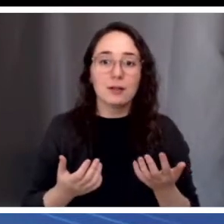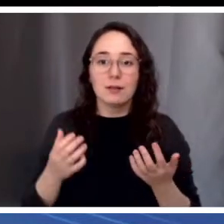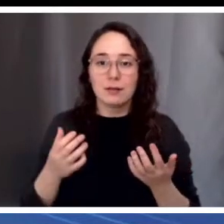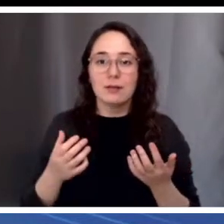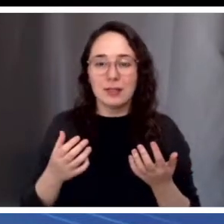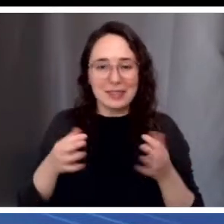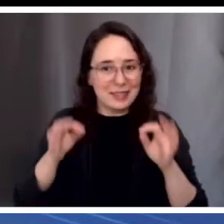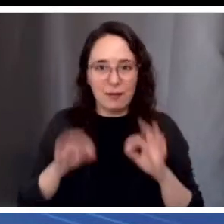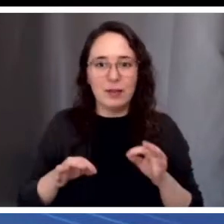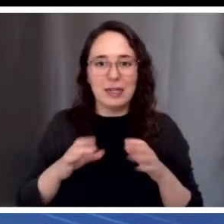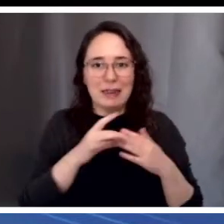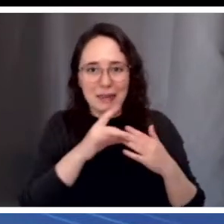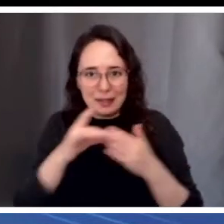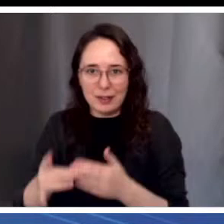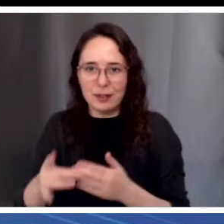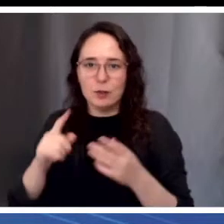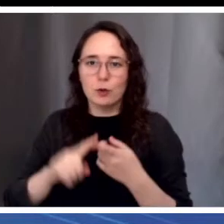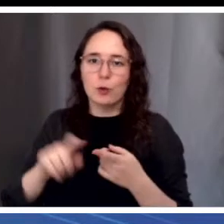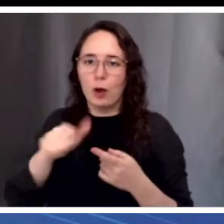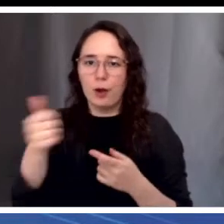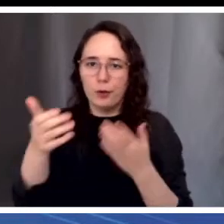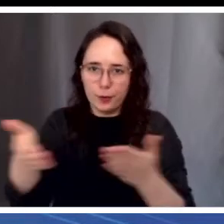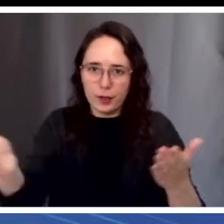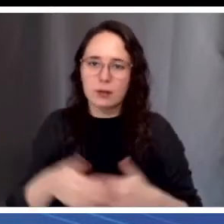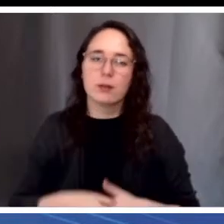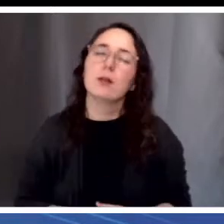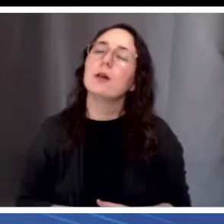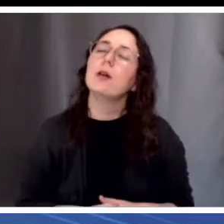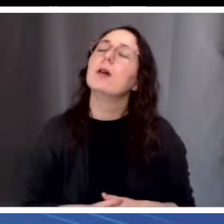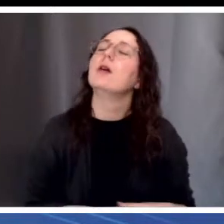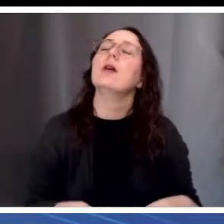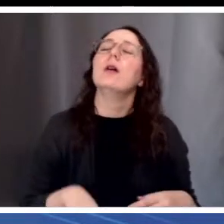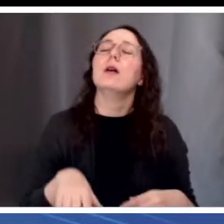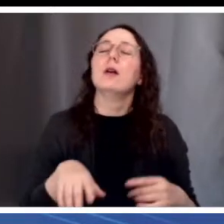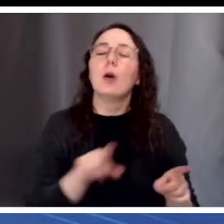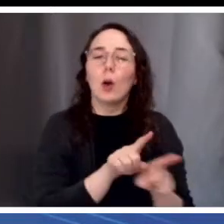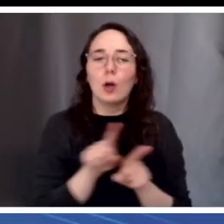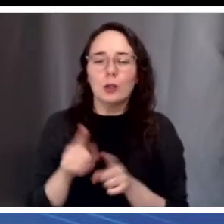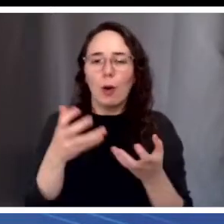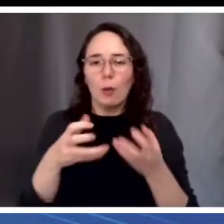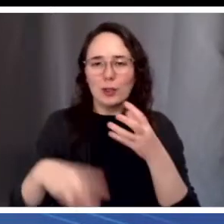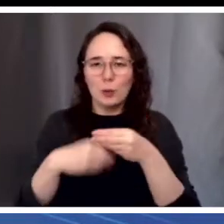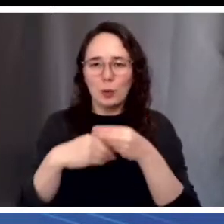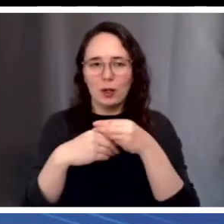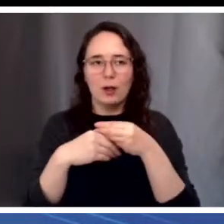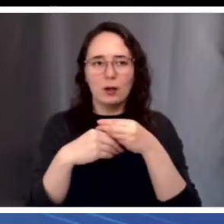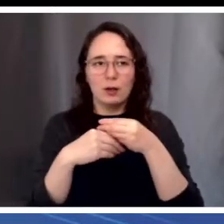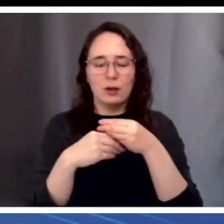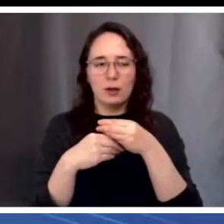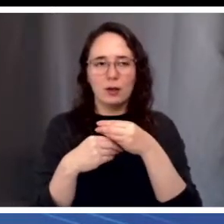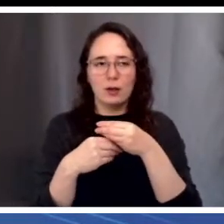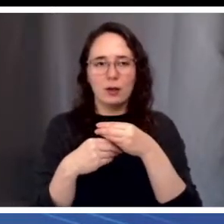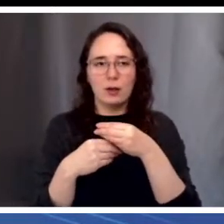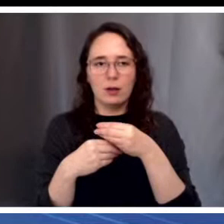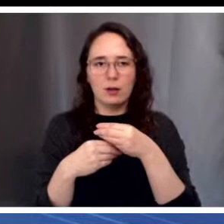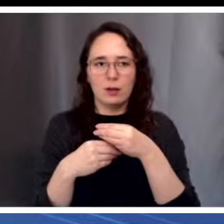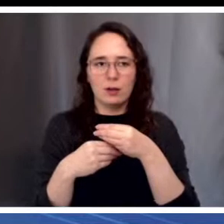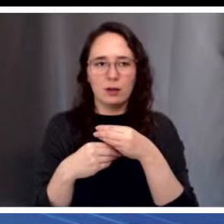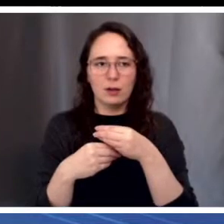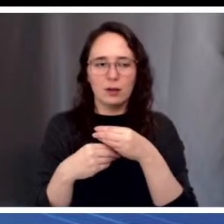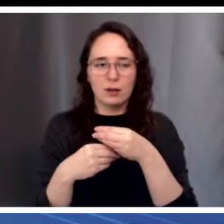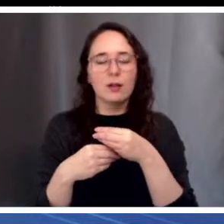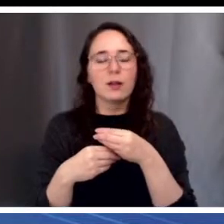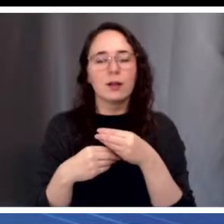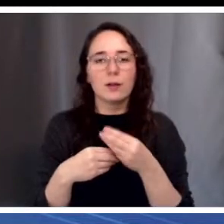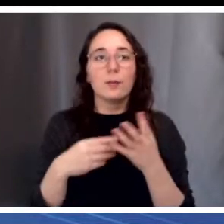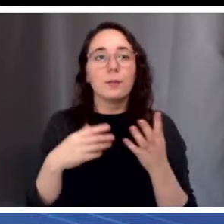right? It takes you in other directions. And, and, you know, I want to add to that, that we never know